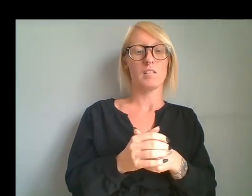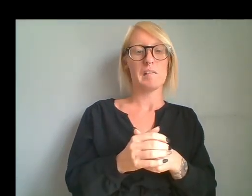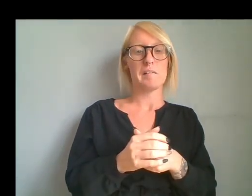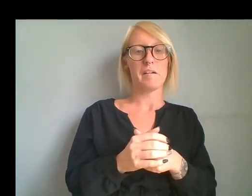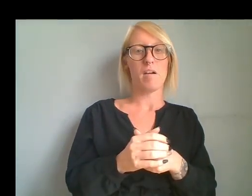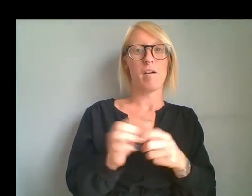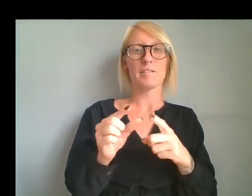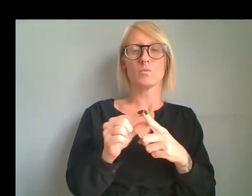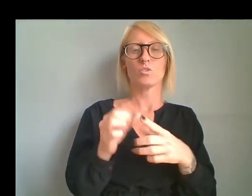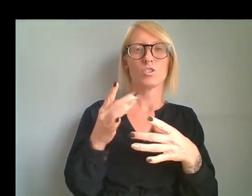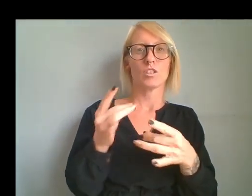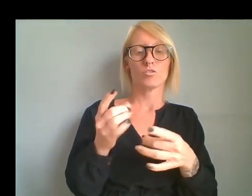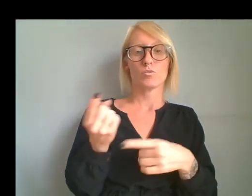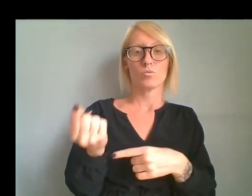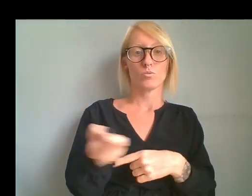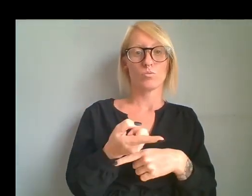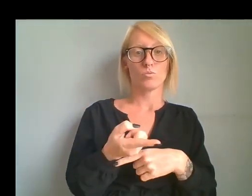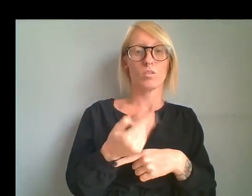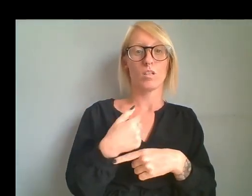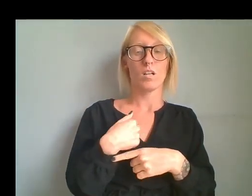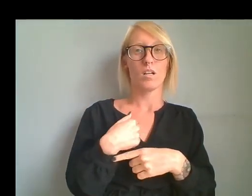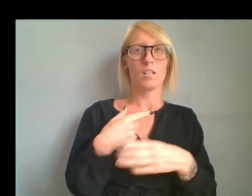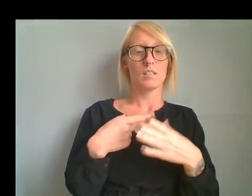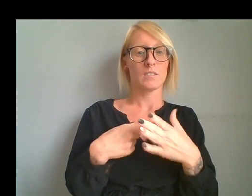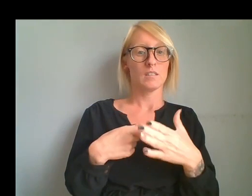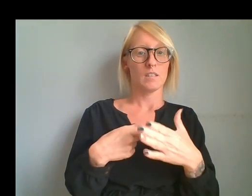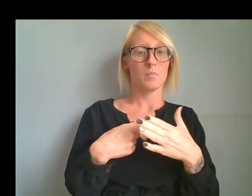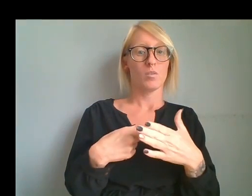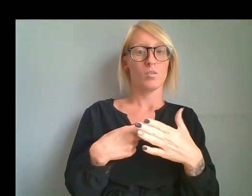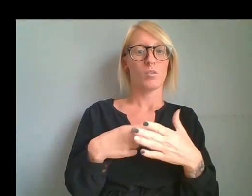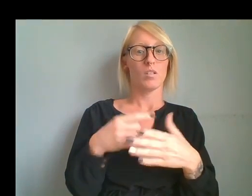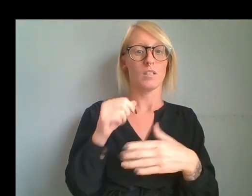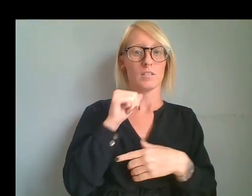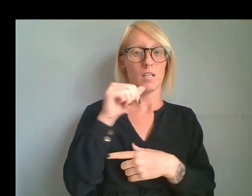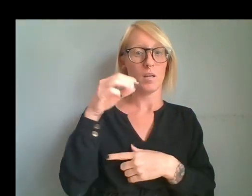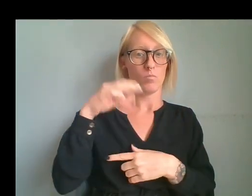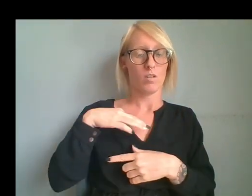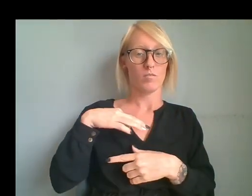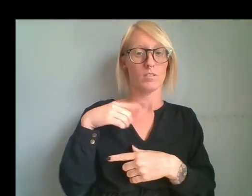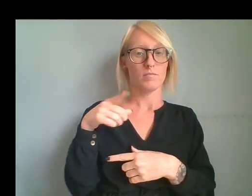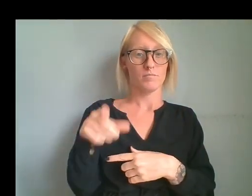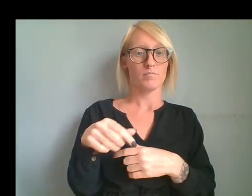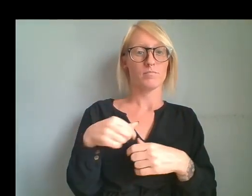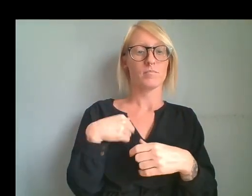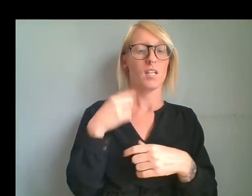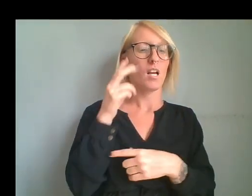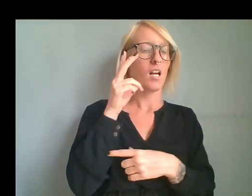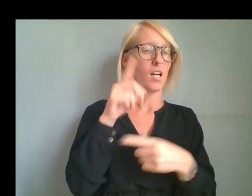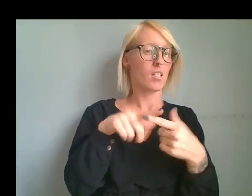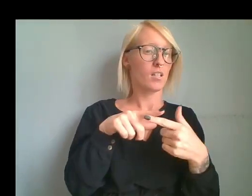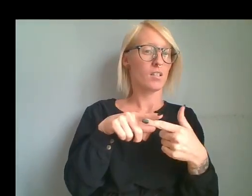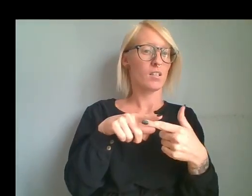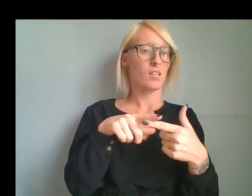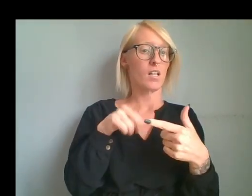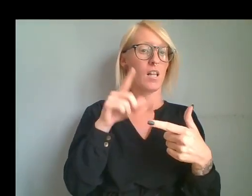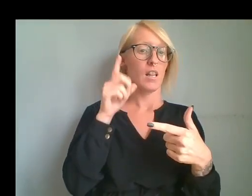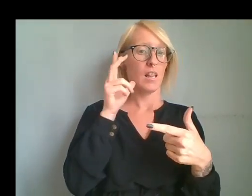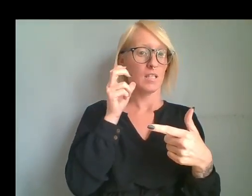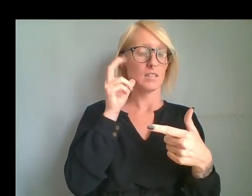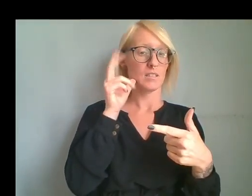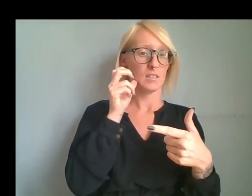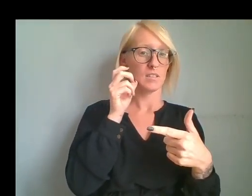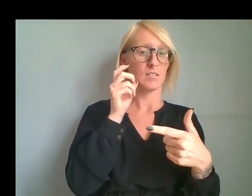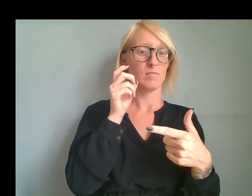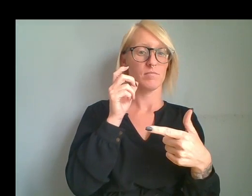are of interest to you. I gave the example of Nonprofit Charleston. Listen, you know, if you go to that search.twitter I